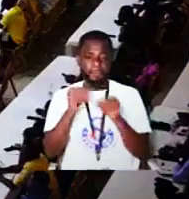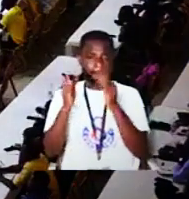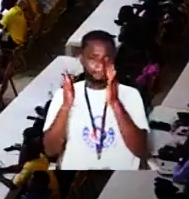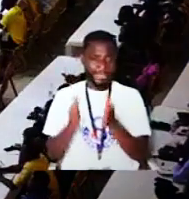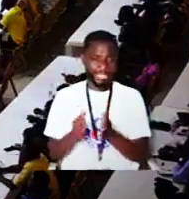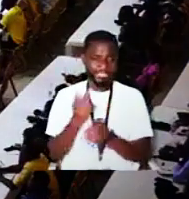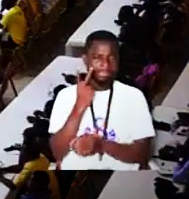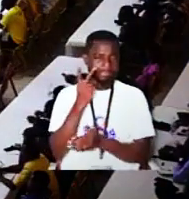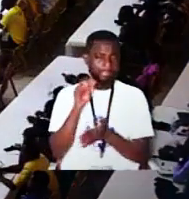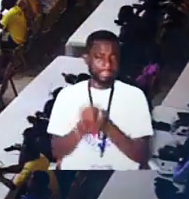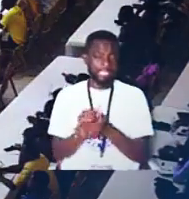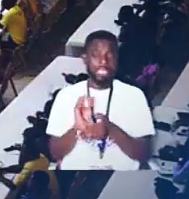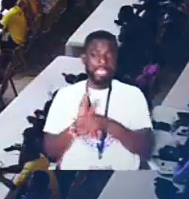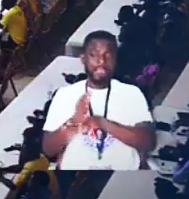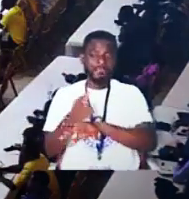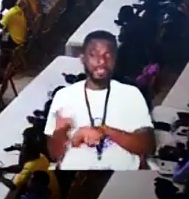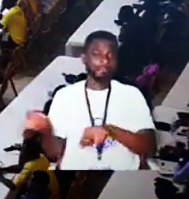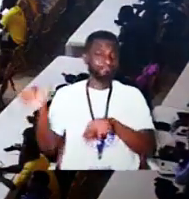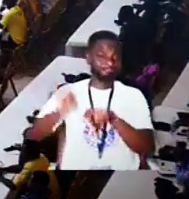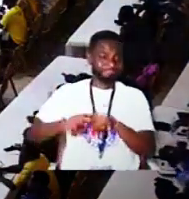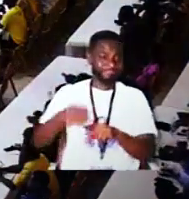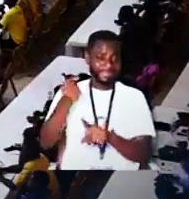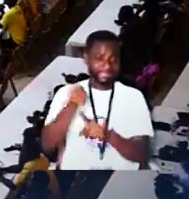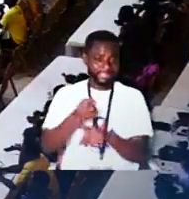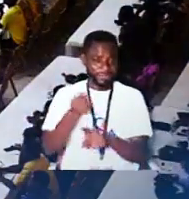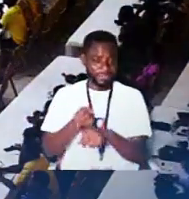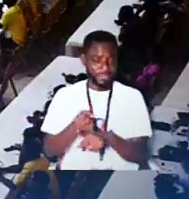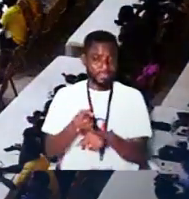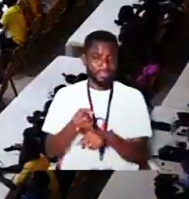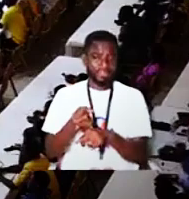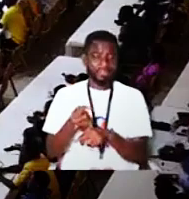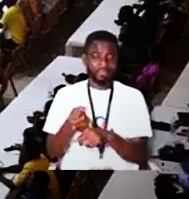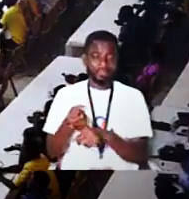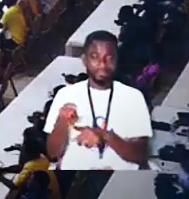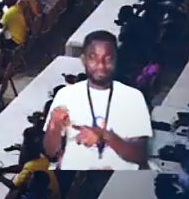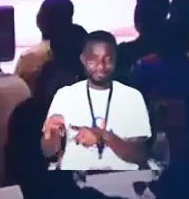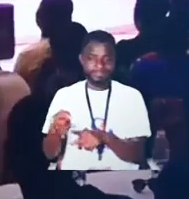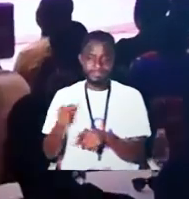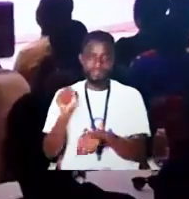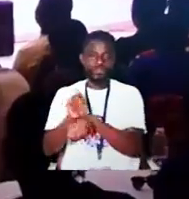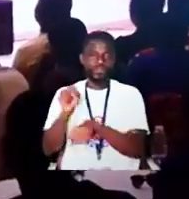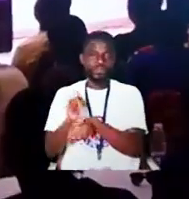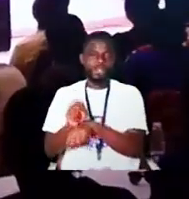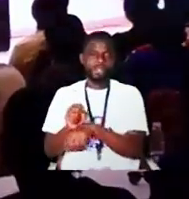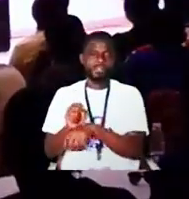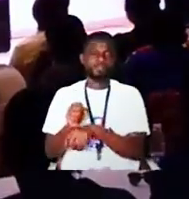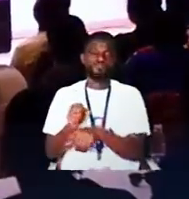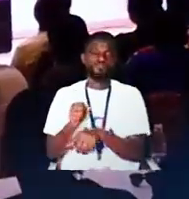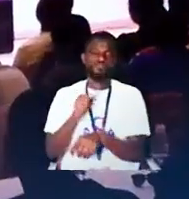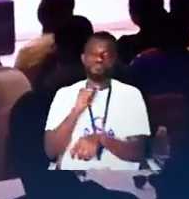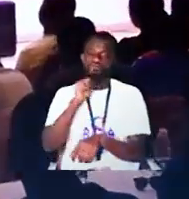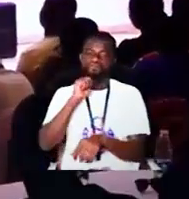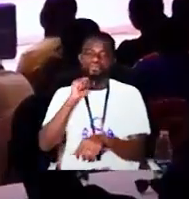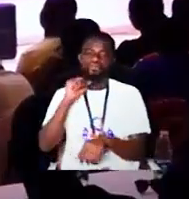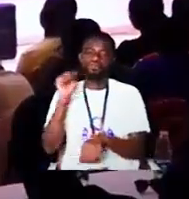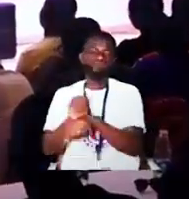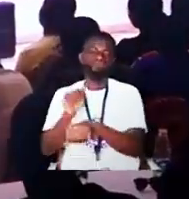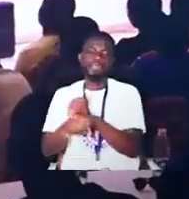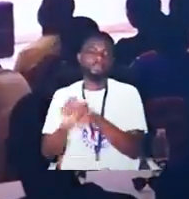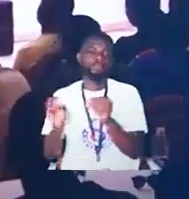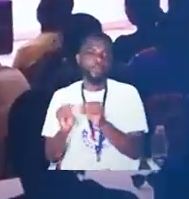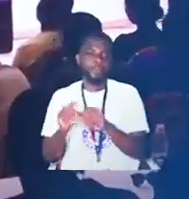that after increasing their wages, instead of they working harder, they rather would drink more and would not even come to